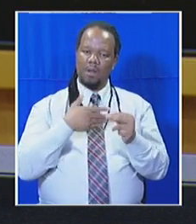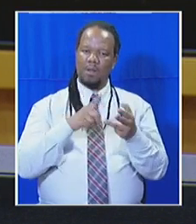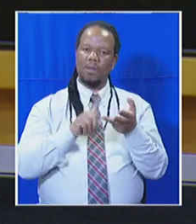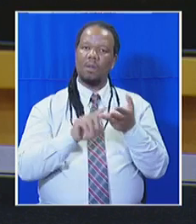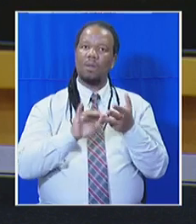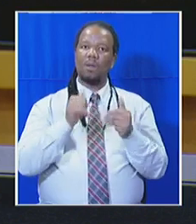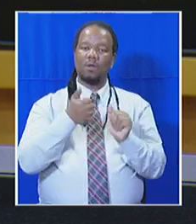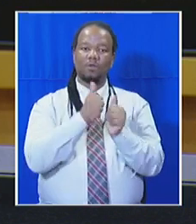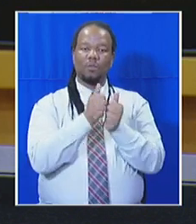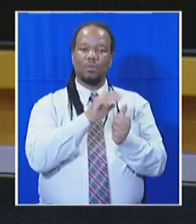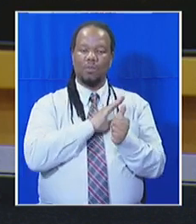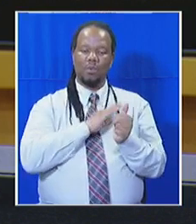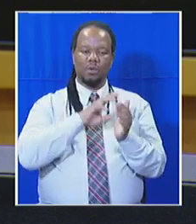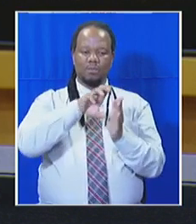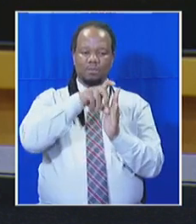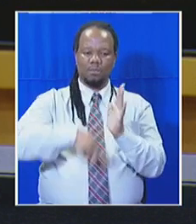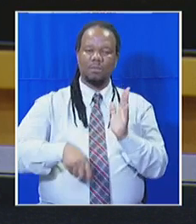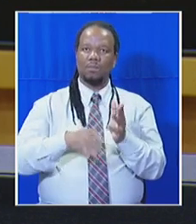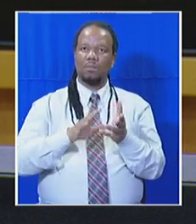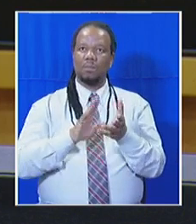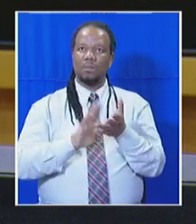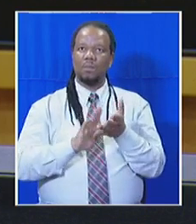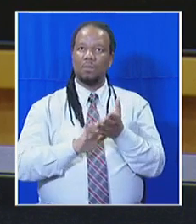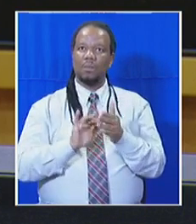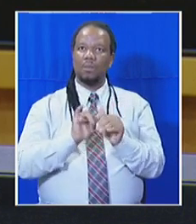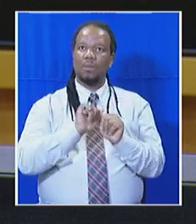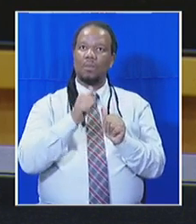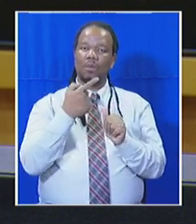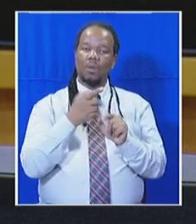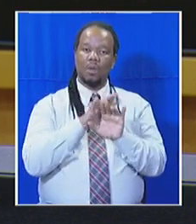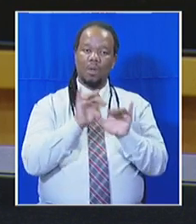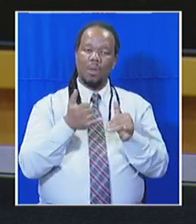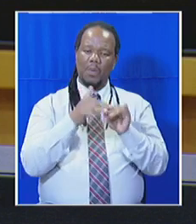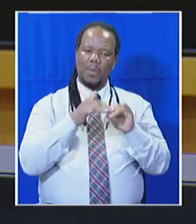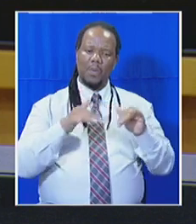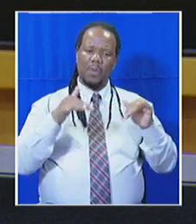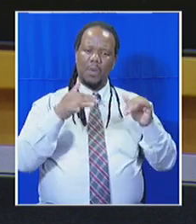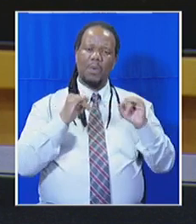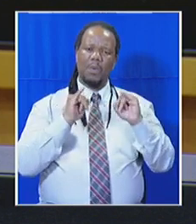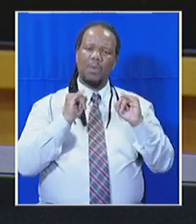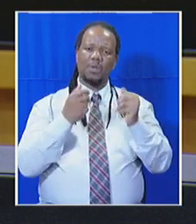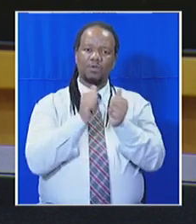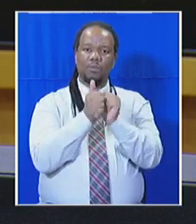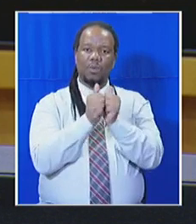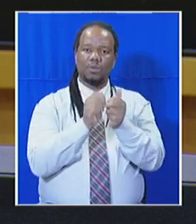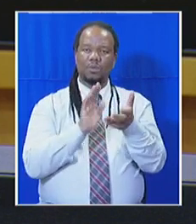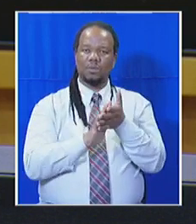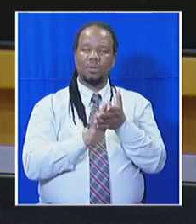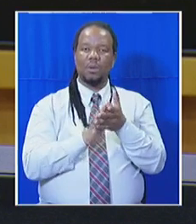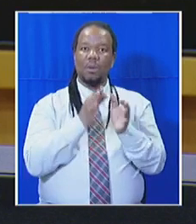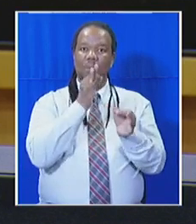deregistration of sport body, prohibition of bidding and hosting of major events, political